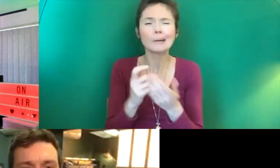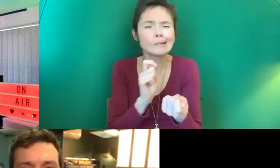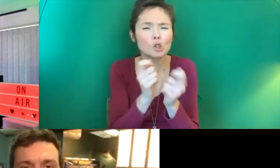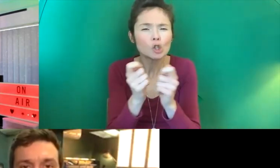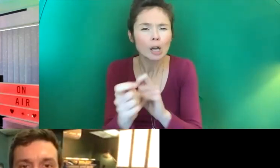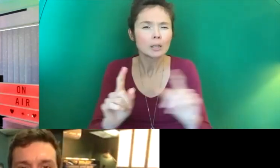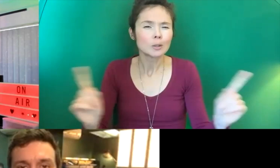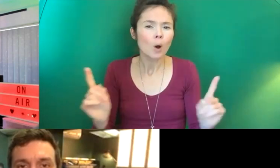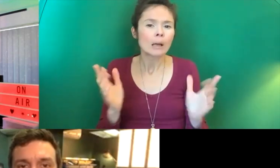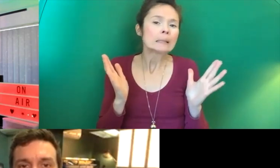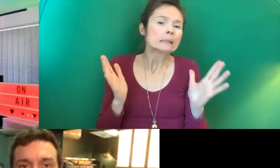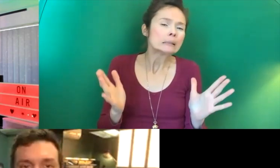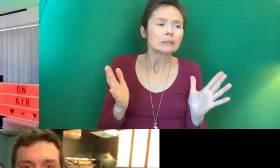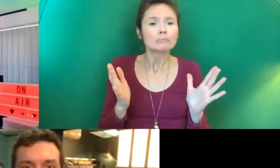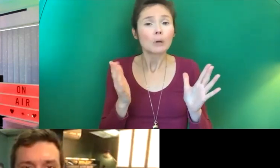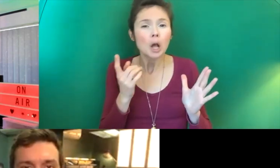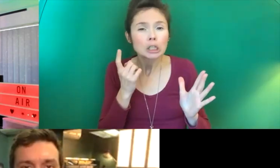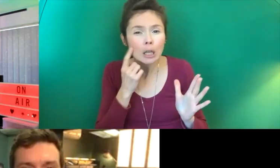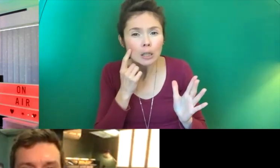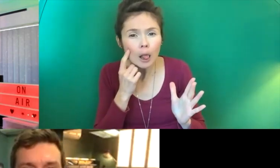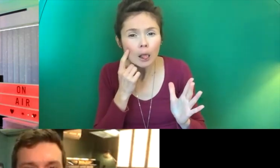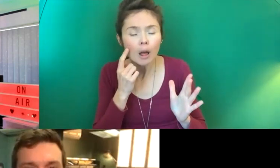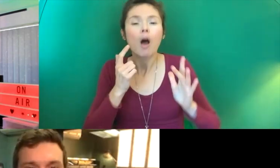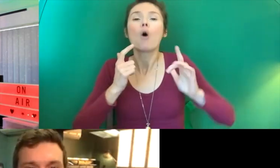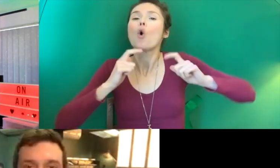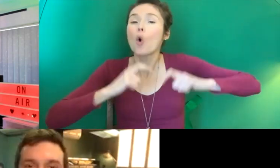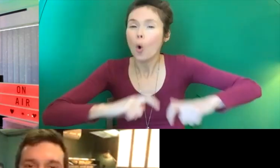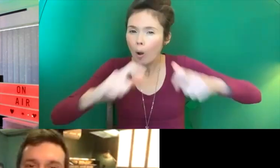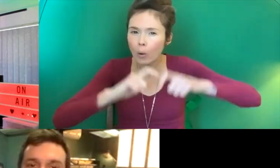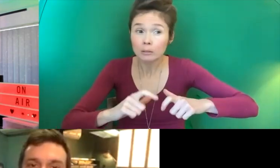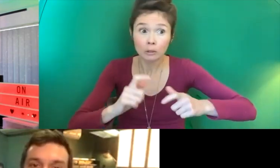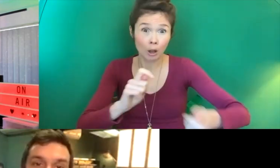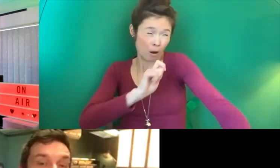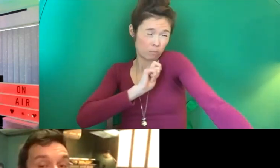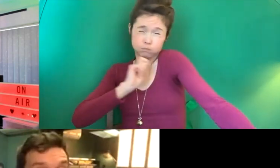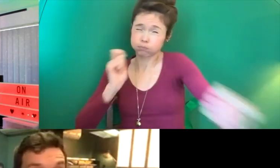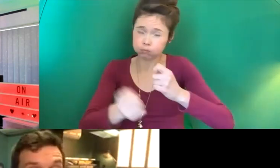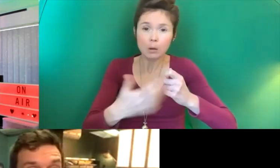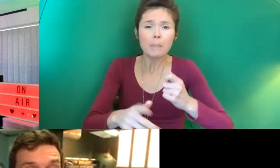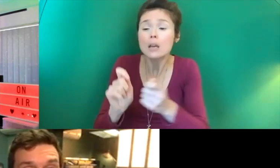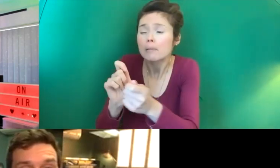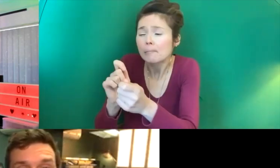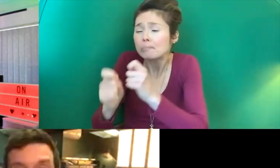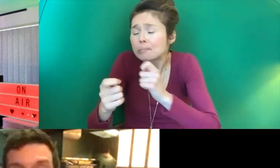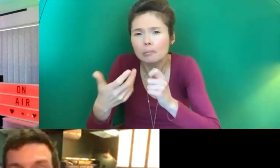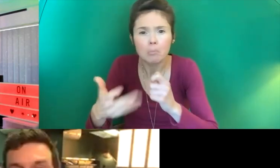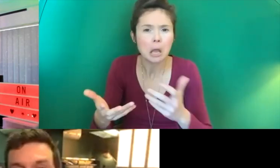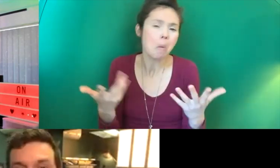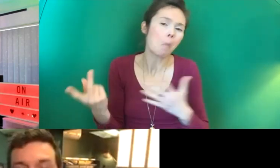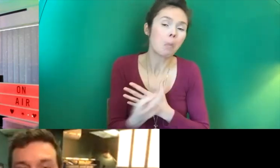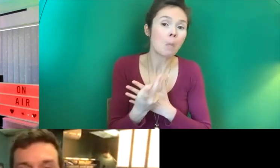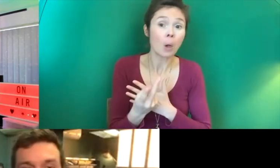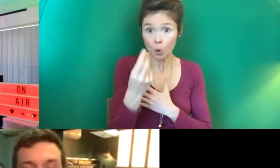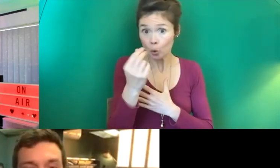are very subtle and ongoing. And I would say some of them are bigger, some of them smaller. One that's coming up, one big one, was that